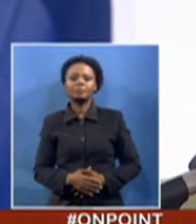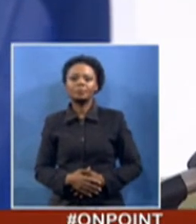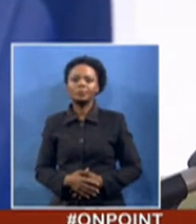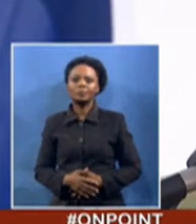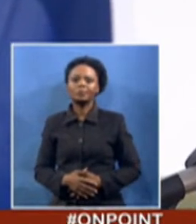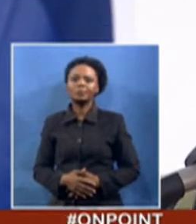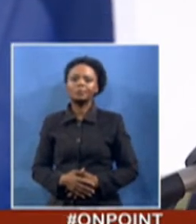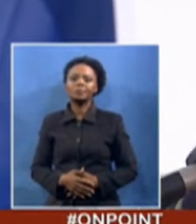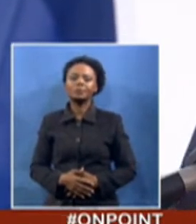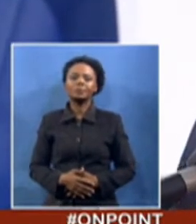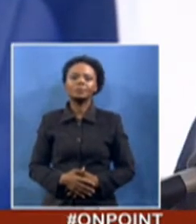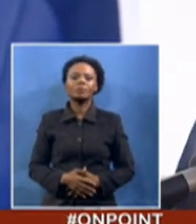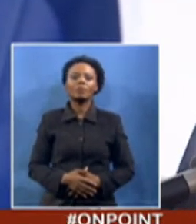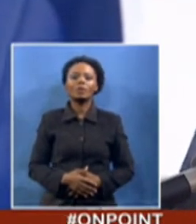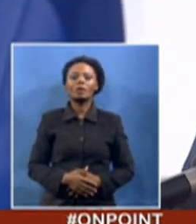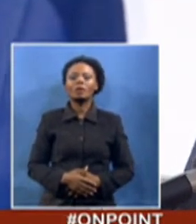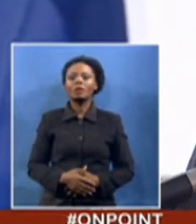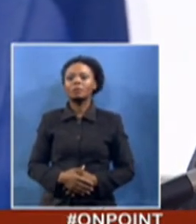Honorable President,